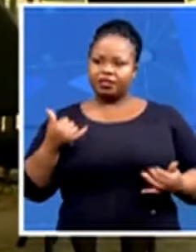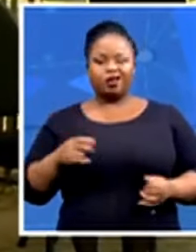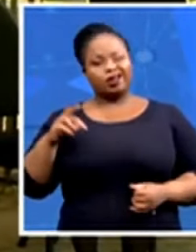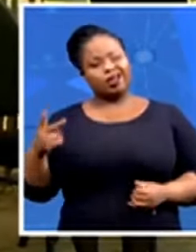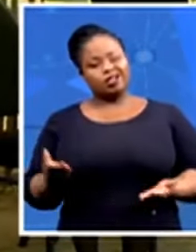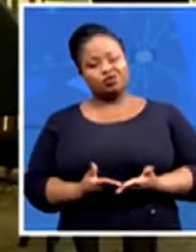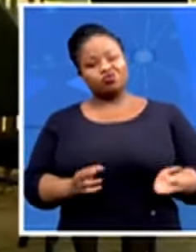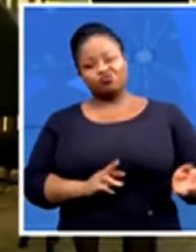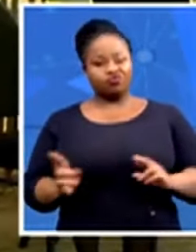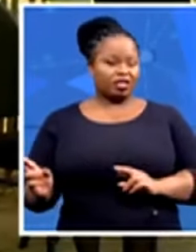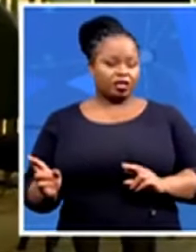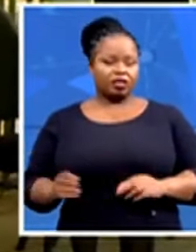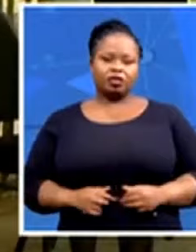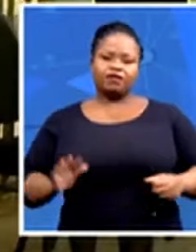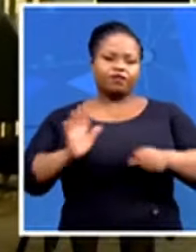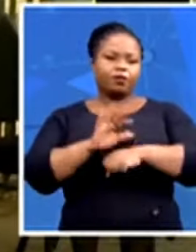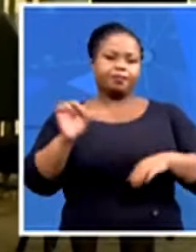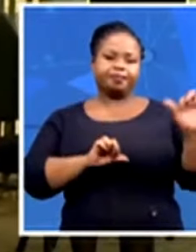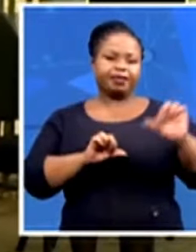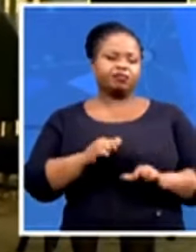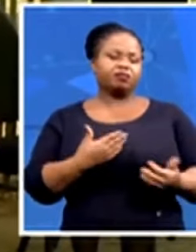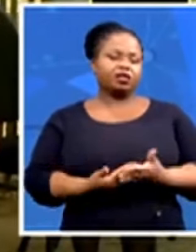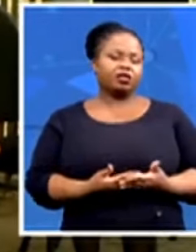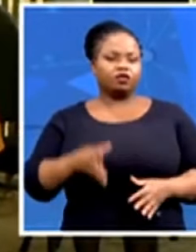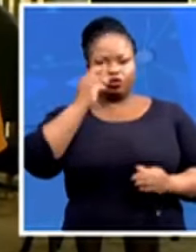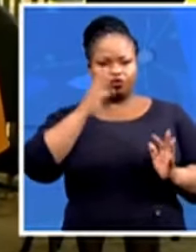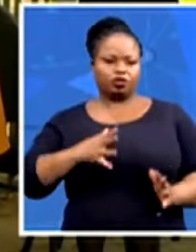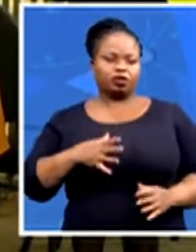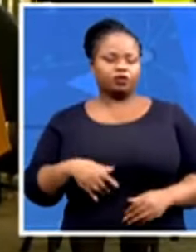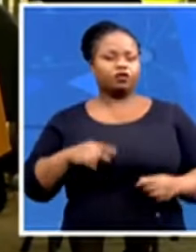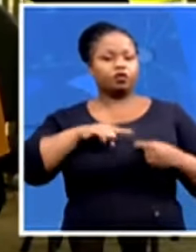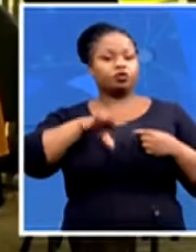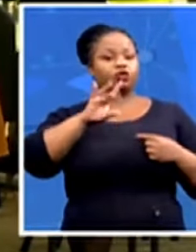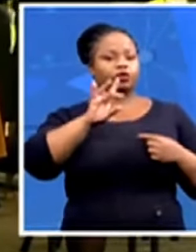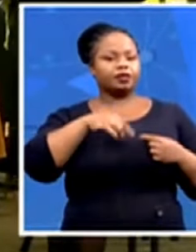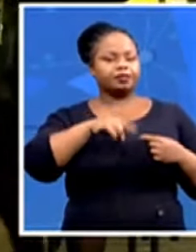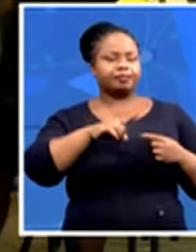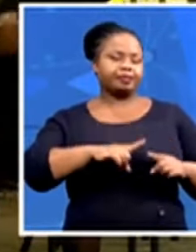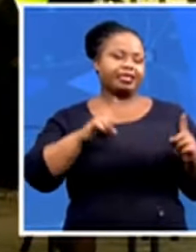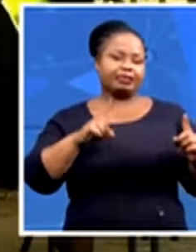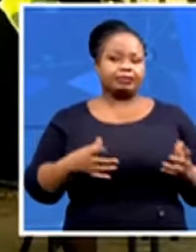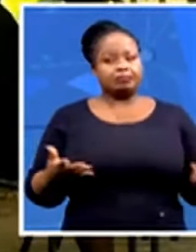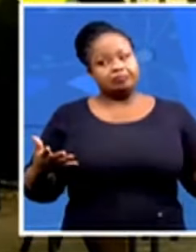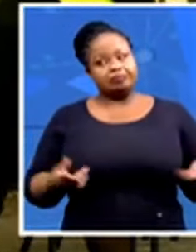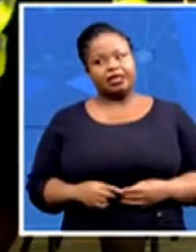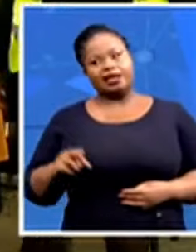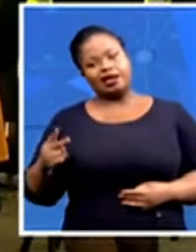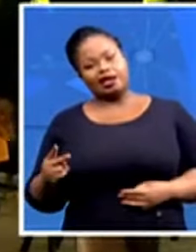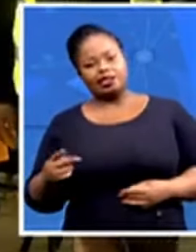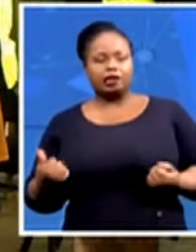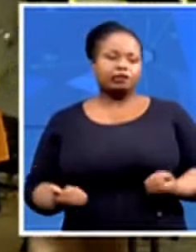capacity of learners from Tuesday. However, where there are challenges, he says